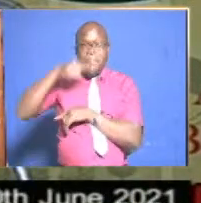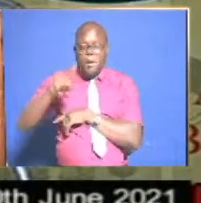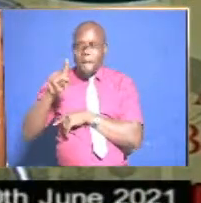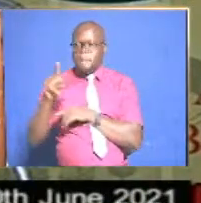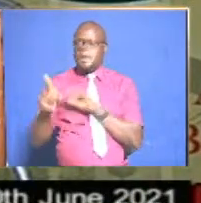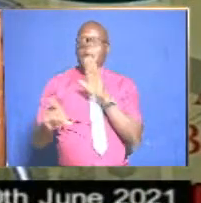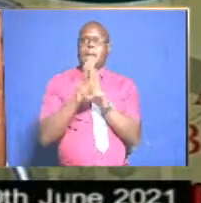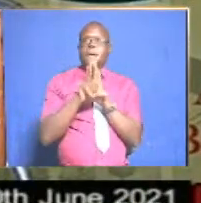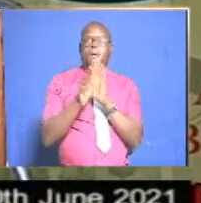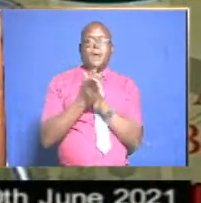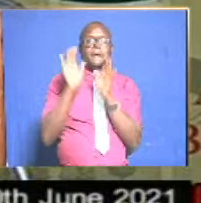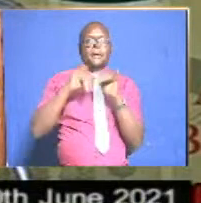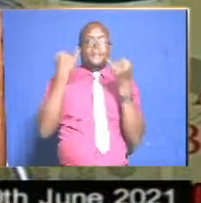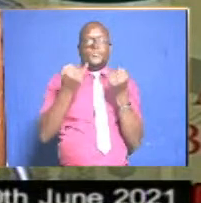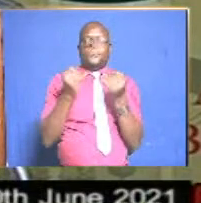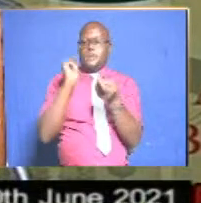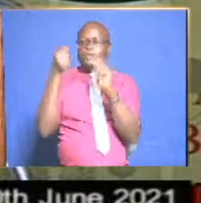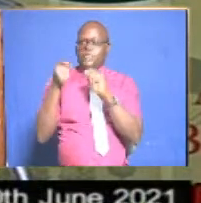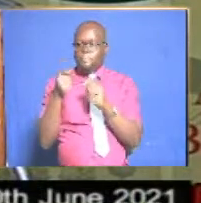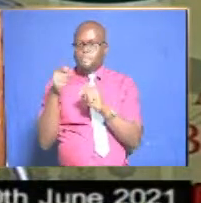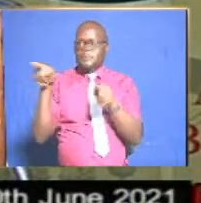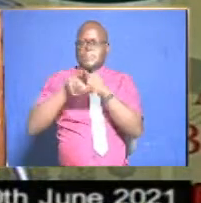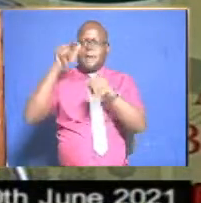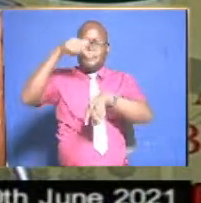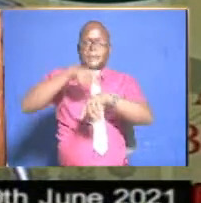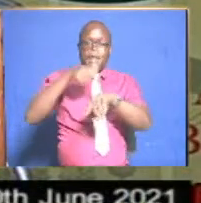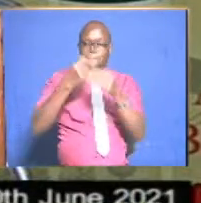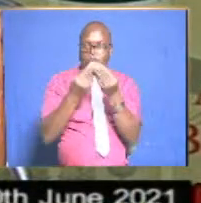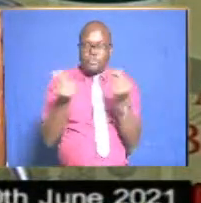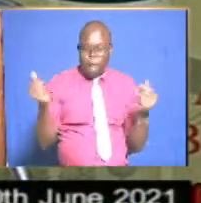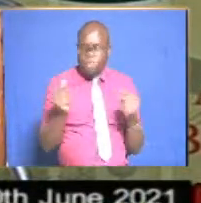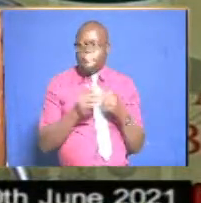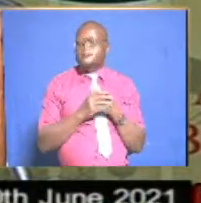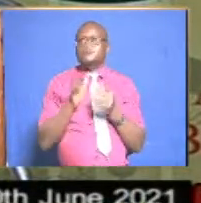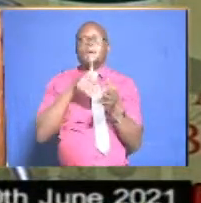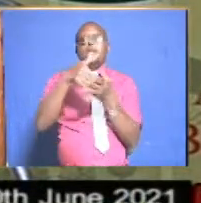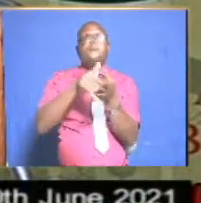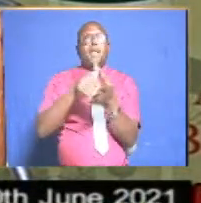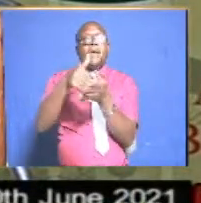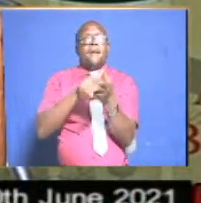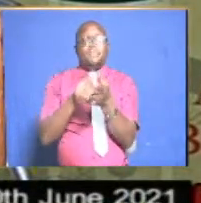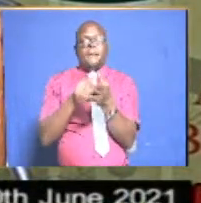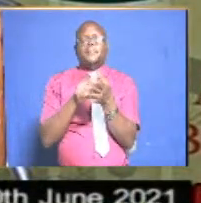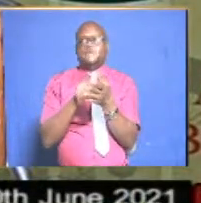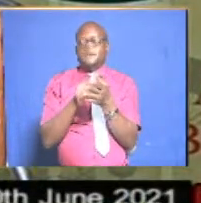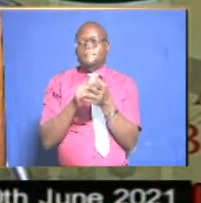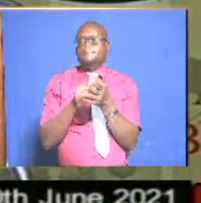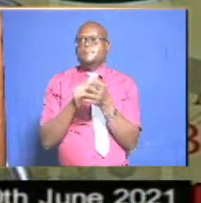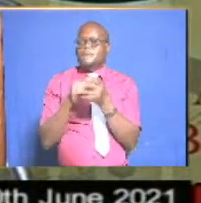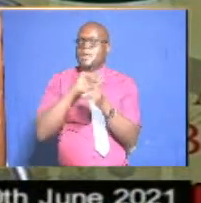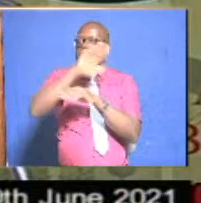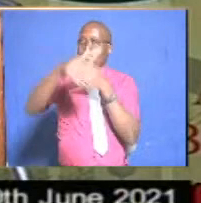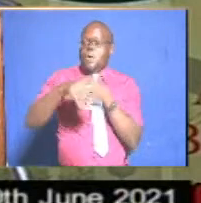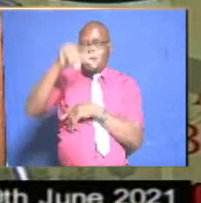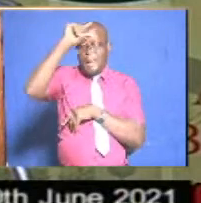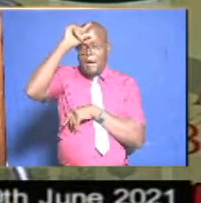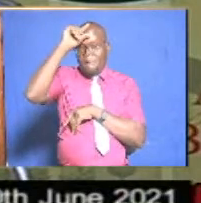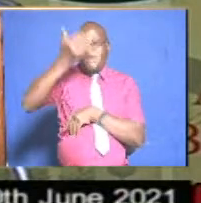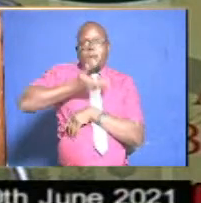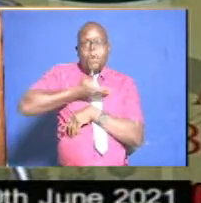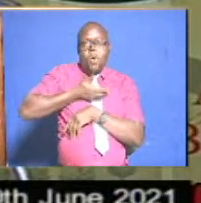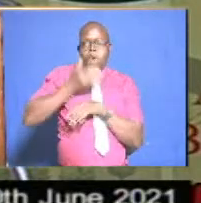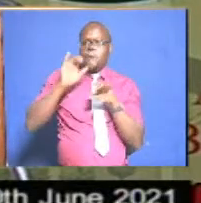and institutional reforms, while at the same time addressing vulnerabilities in the state-owned enterprises worsened by the